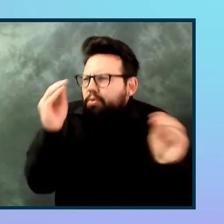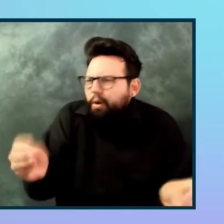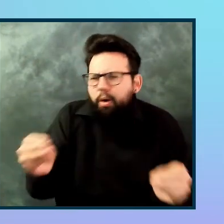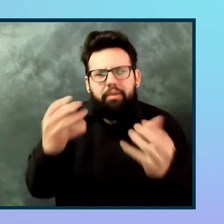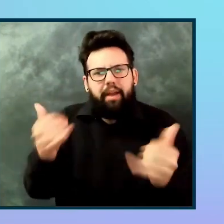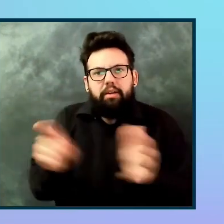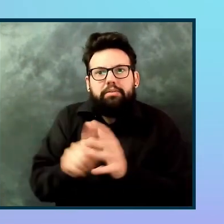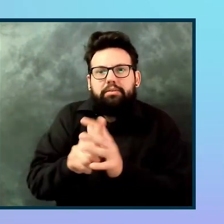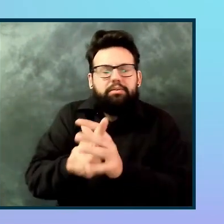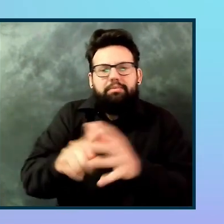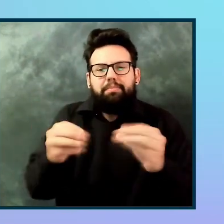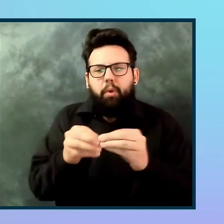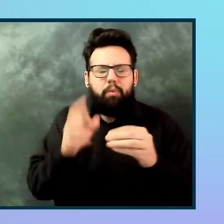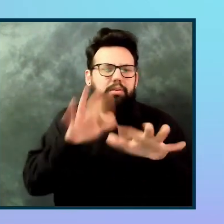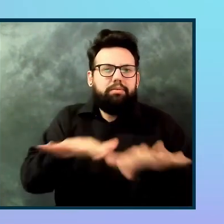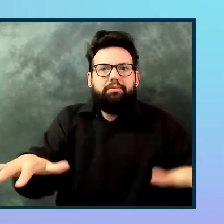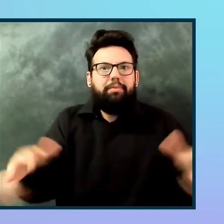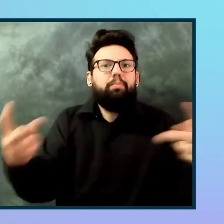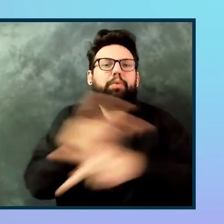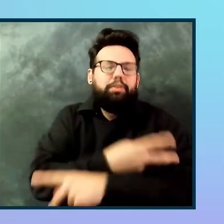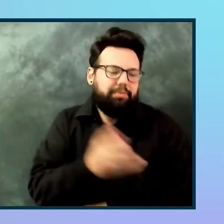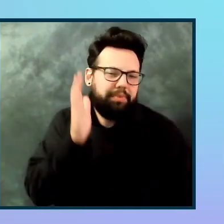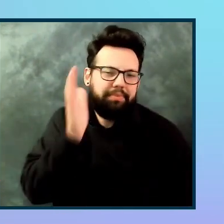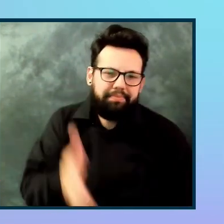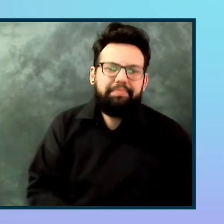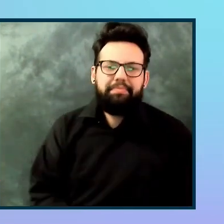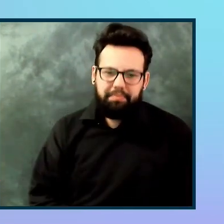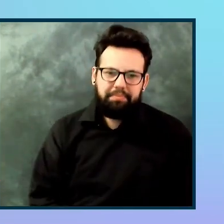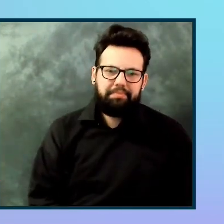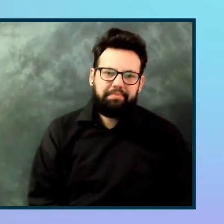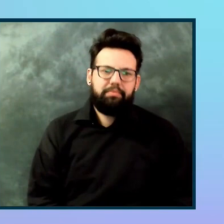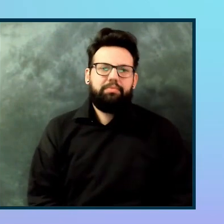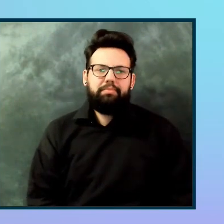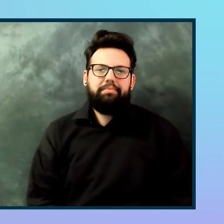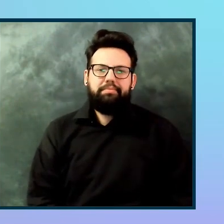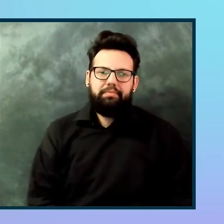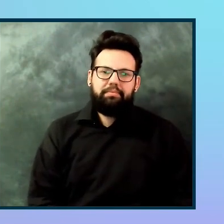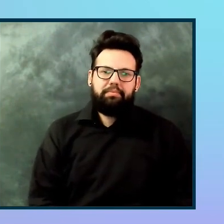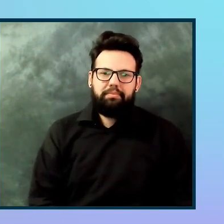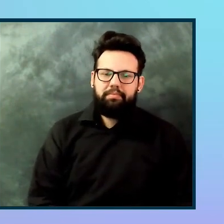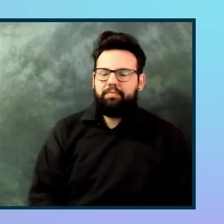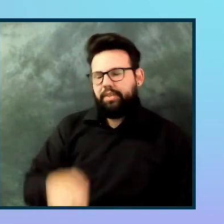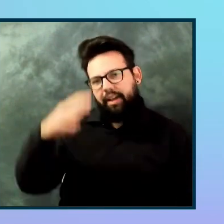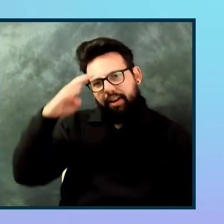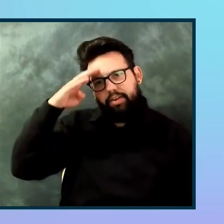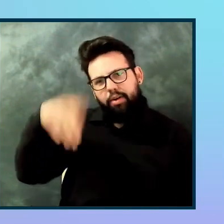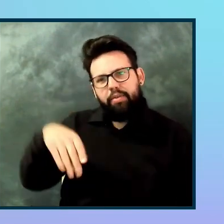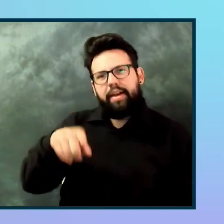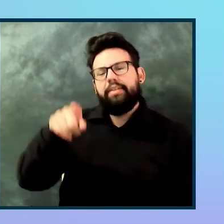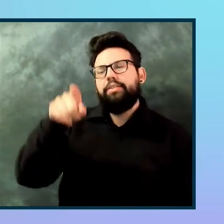think it's going anywhere. So. Right. Yeah. So keeping along that, I know you shifted from